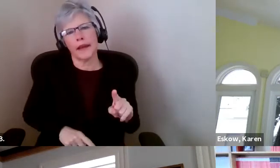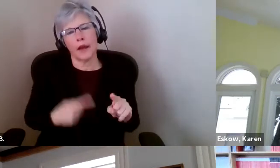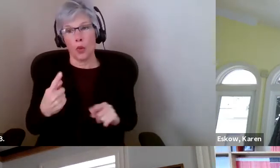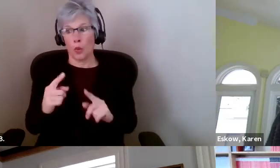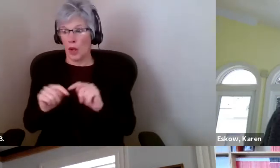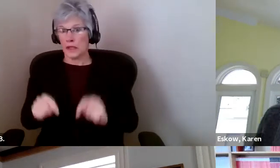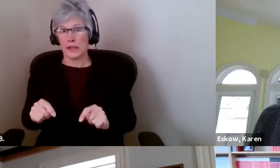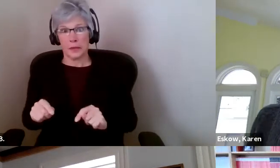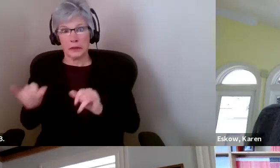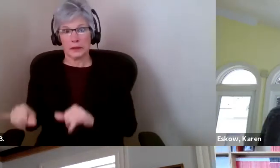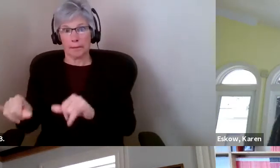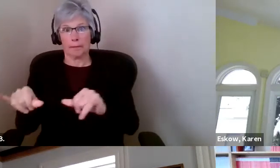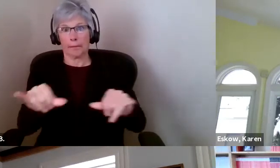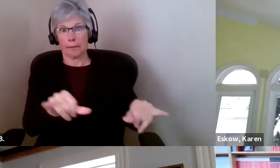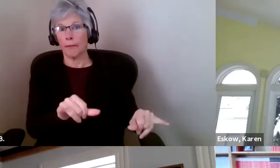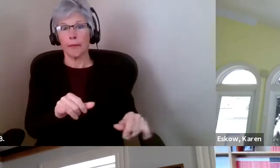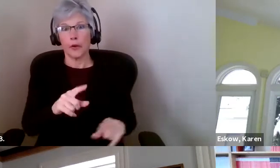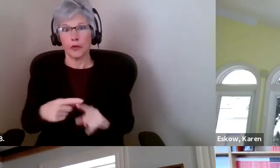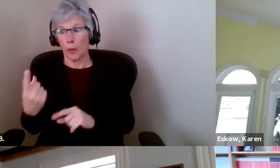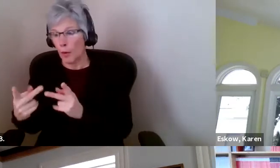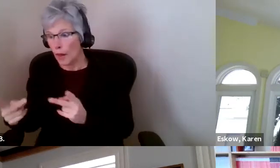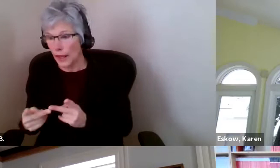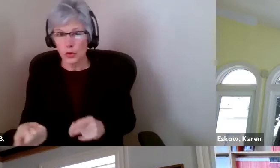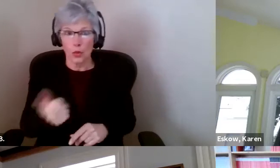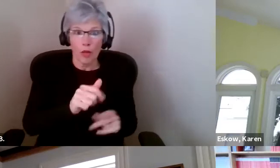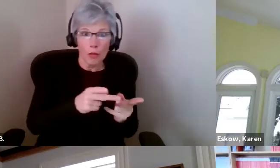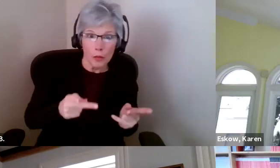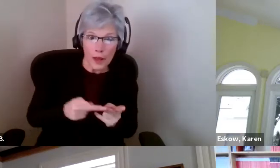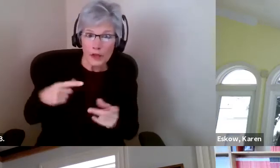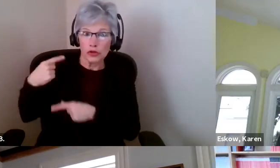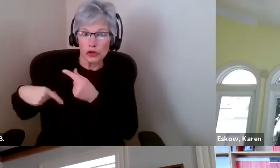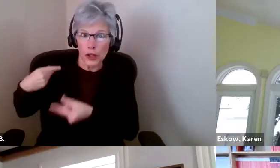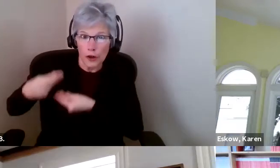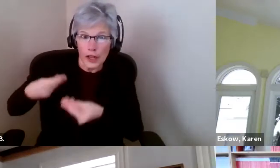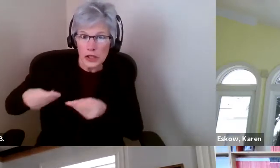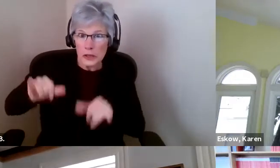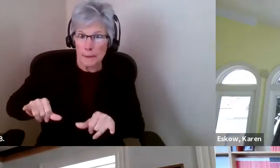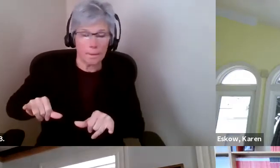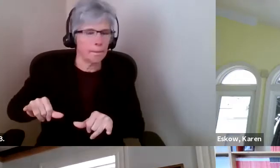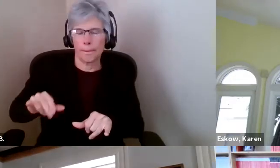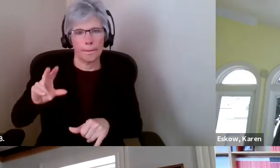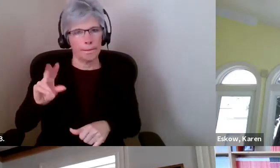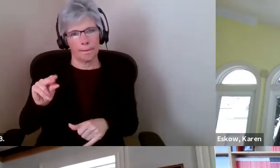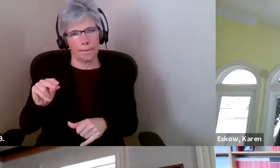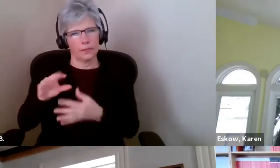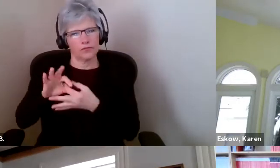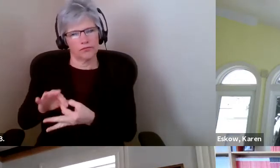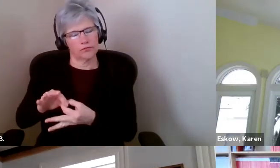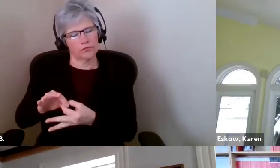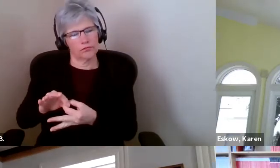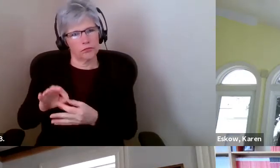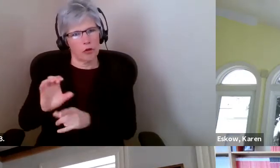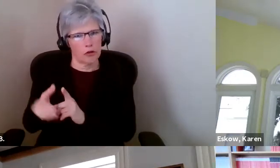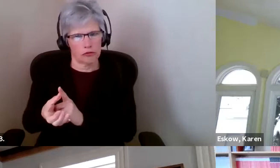or carried forward from one generation to the next in the exact same way or frame. And then what are